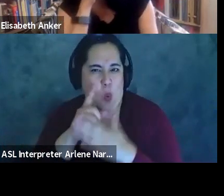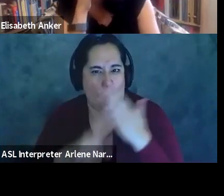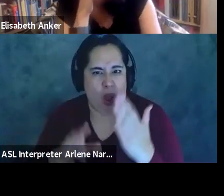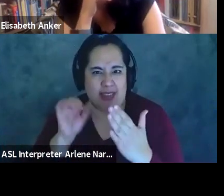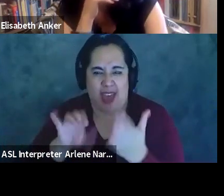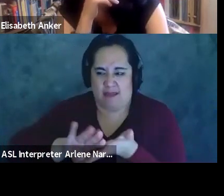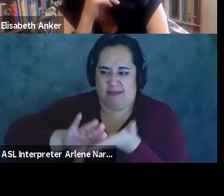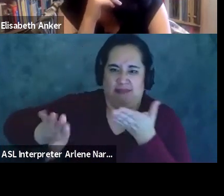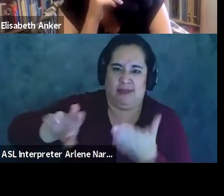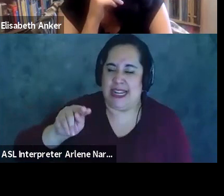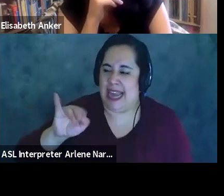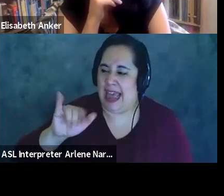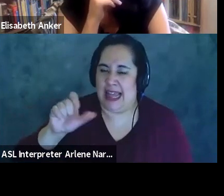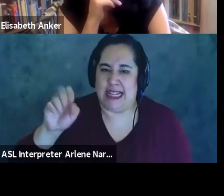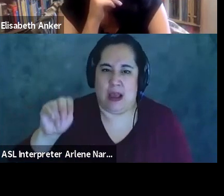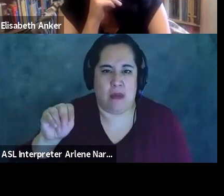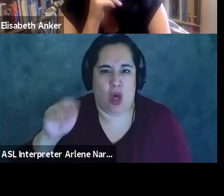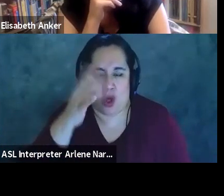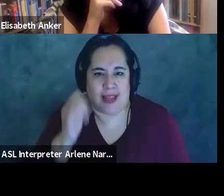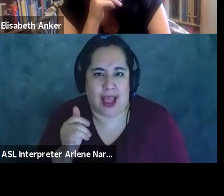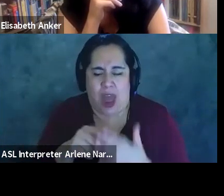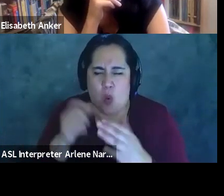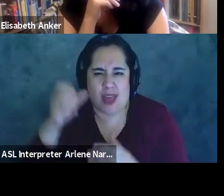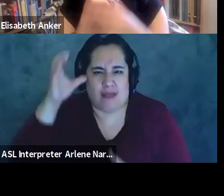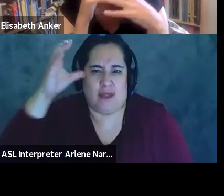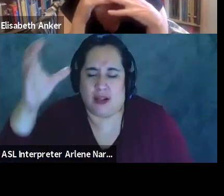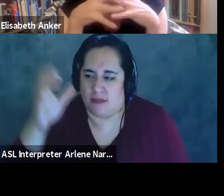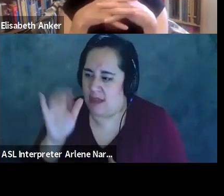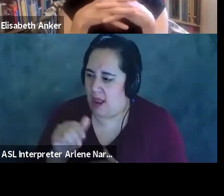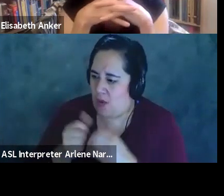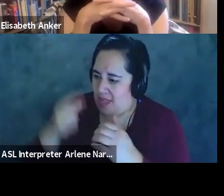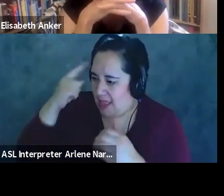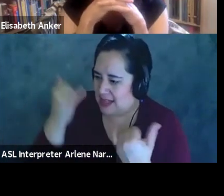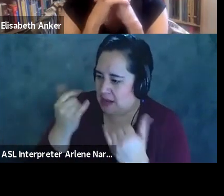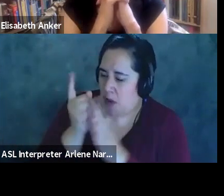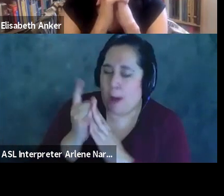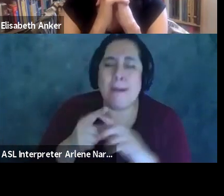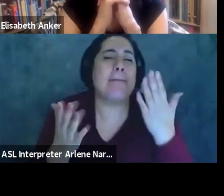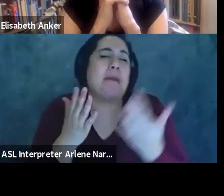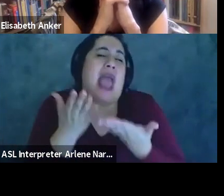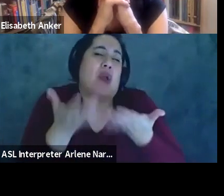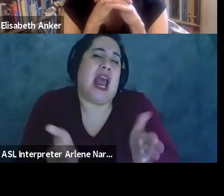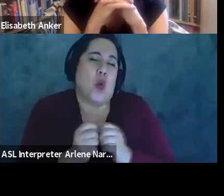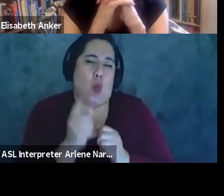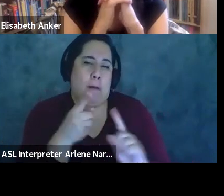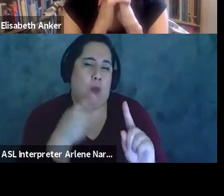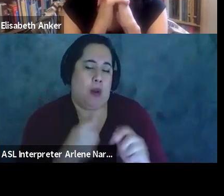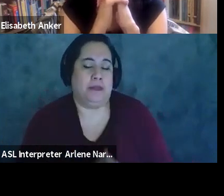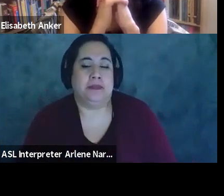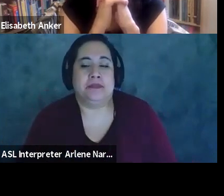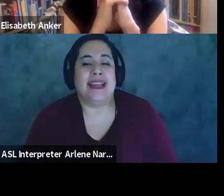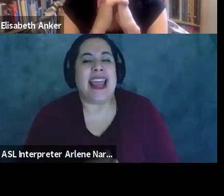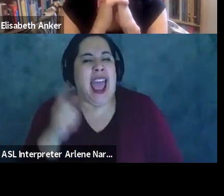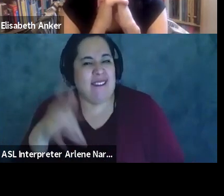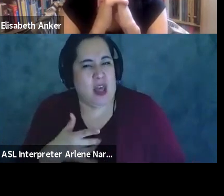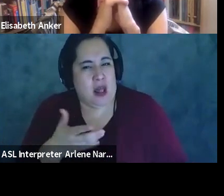look like today? How do we conceptualize nihilism? How do we think of nihilism in this contemporary moment? And I'd maybe just end on a point which came